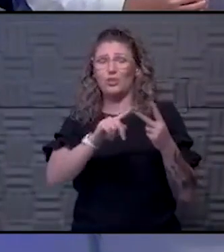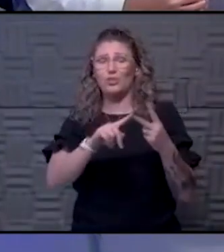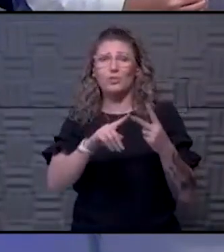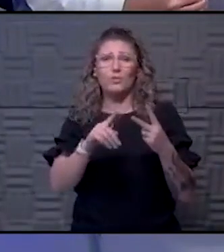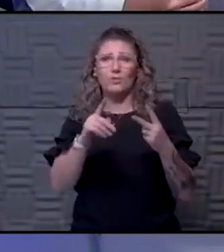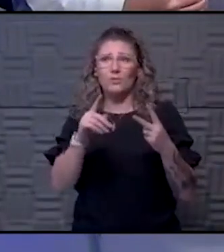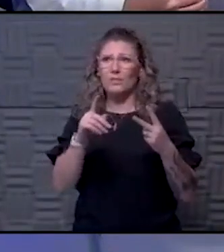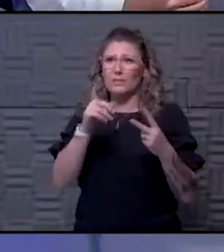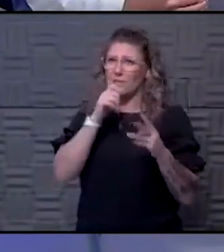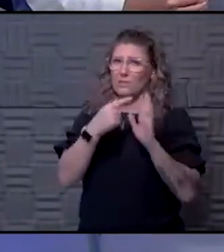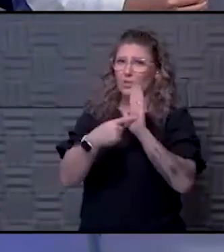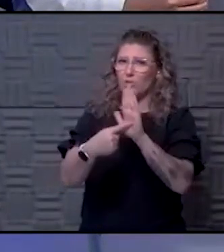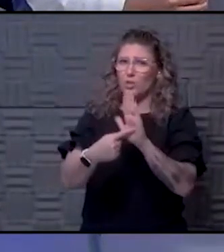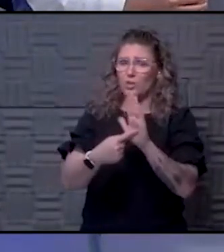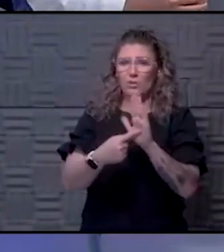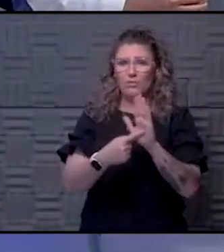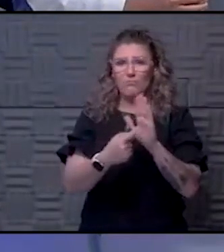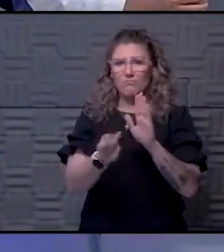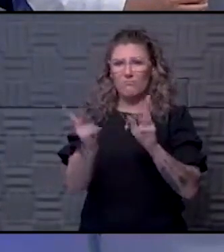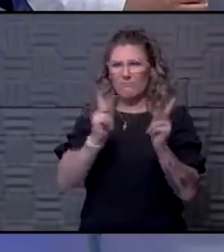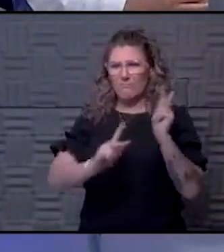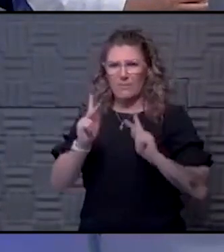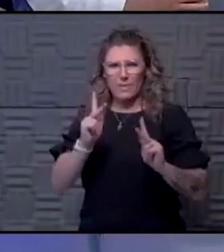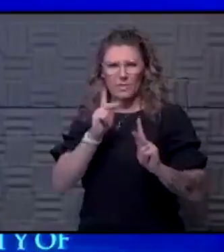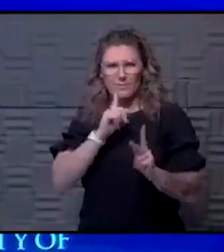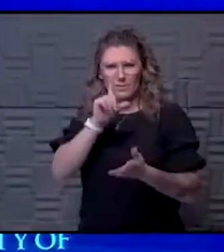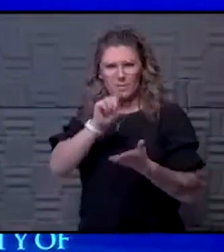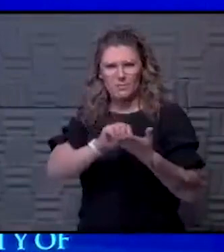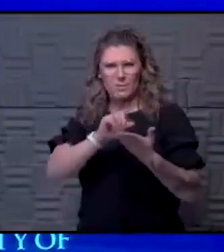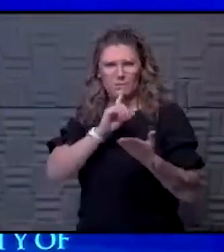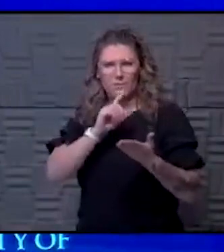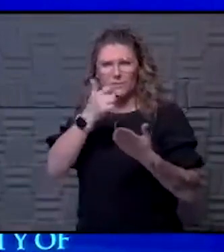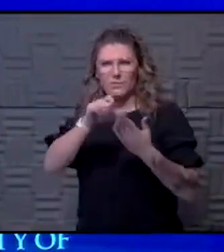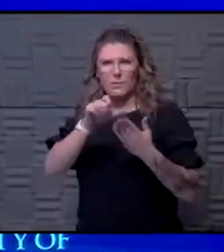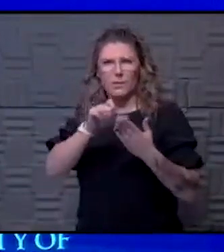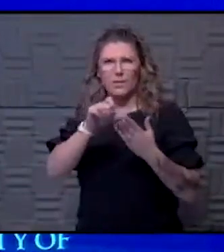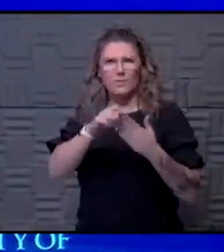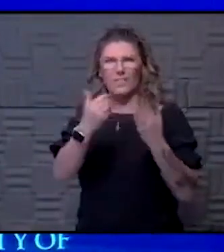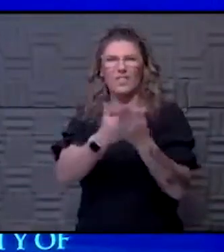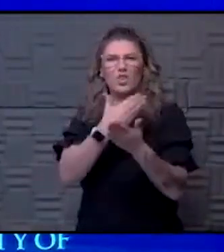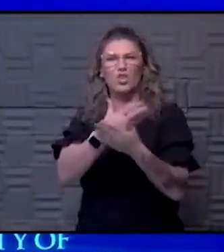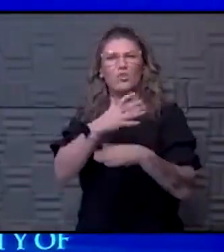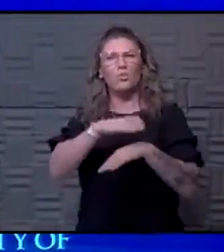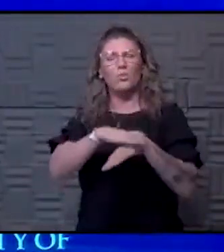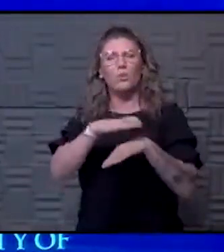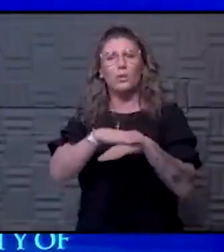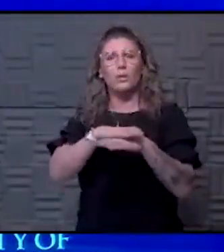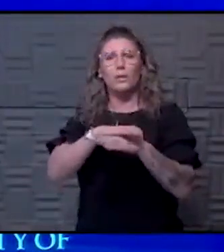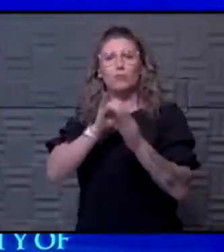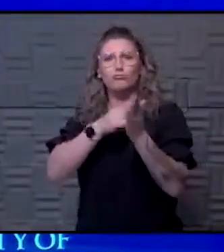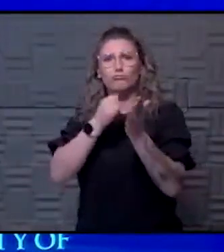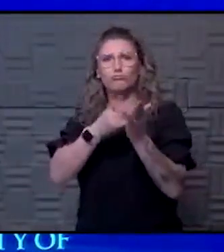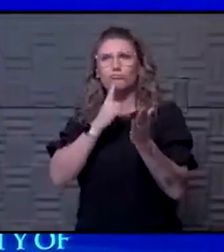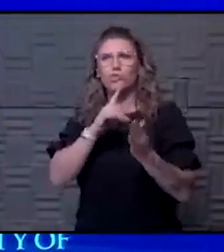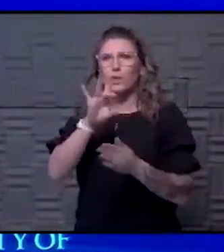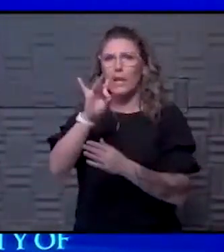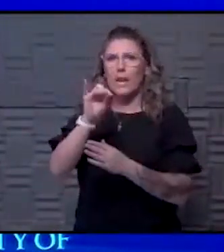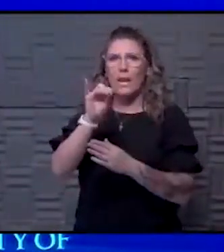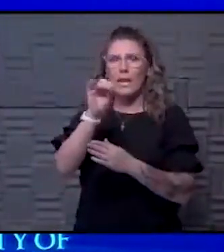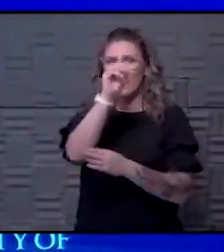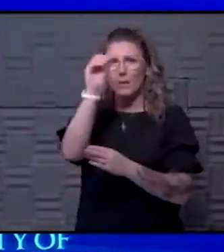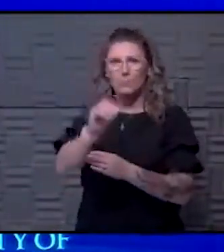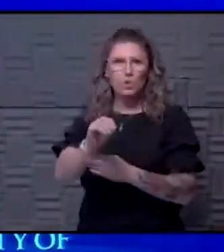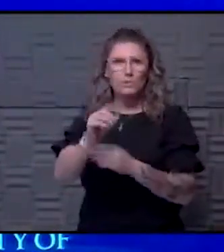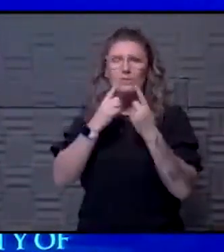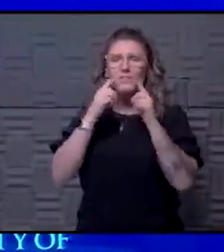some populations, I think they were published in letters to the editor of the New England Journal 2 or 3 weeks ago, saying that 80% effectiveness after one